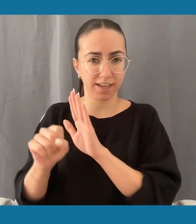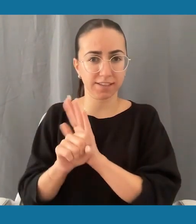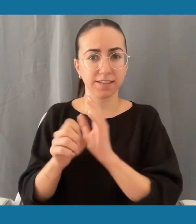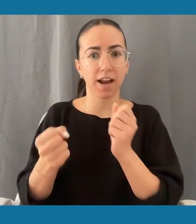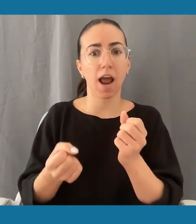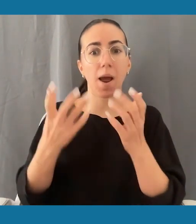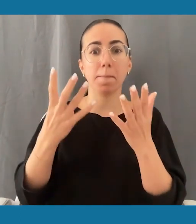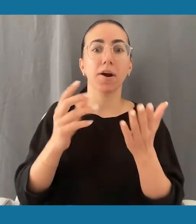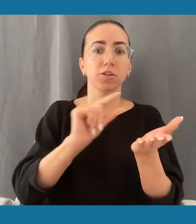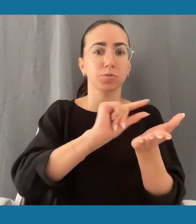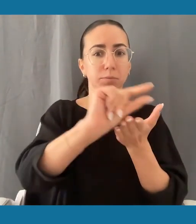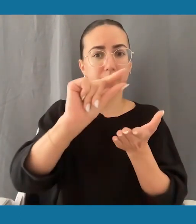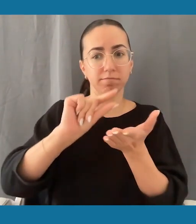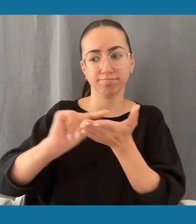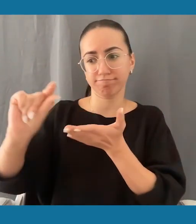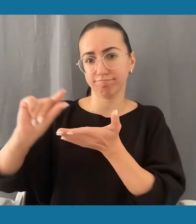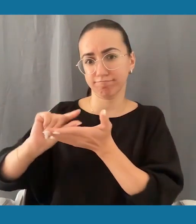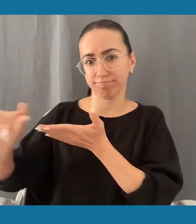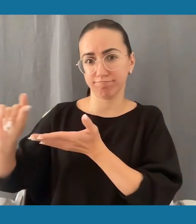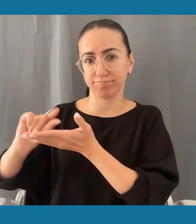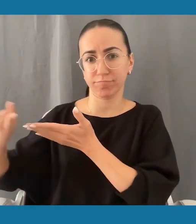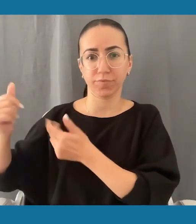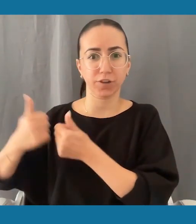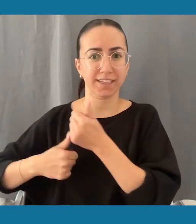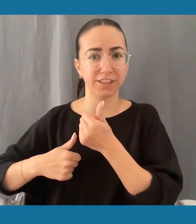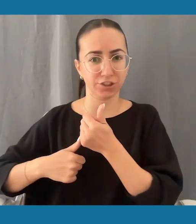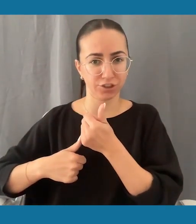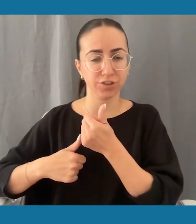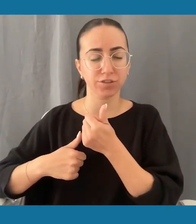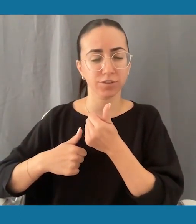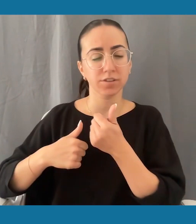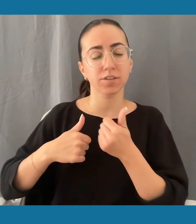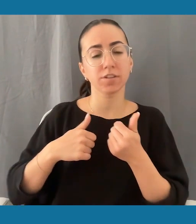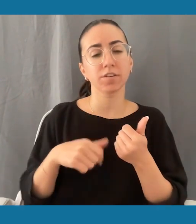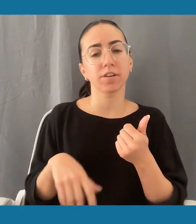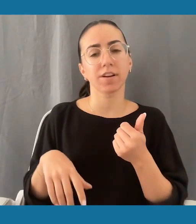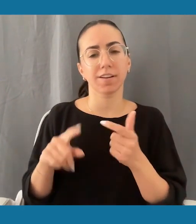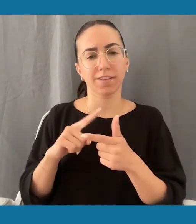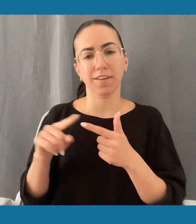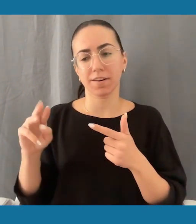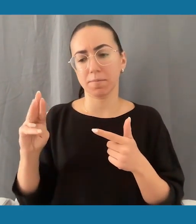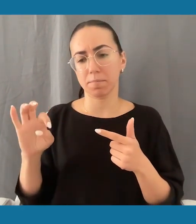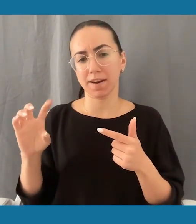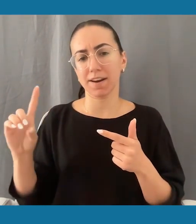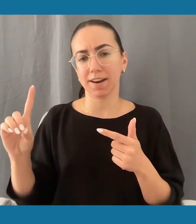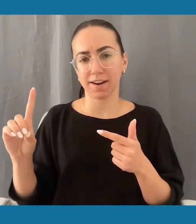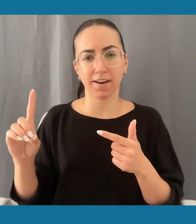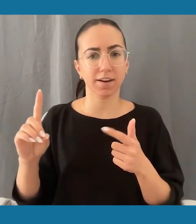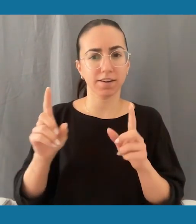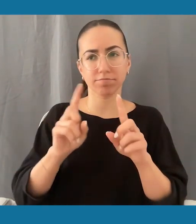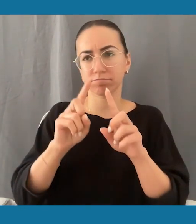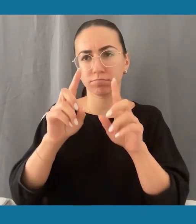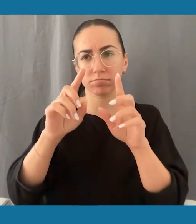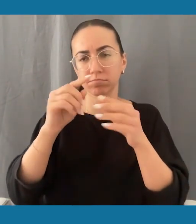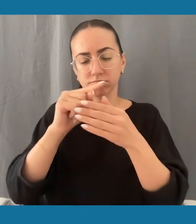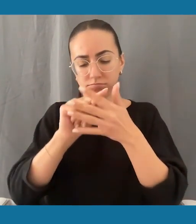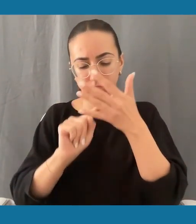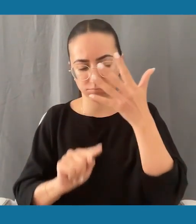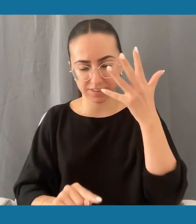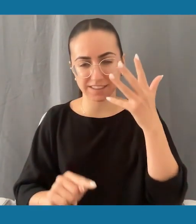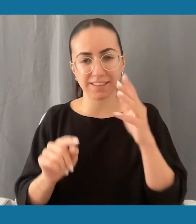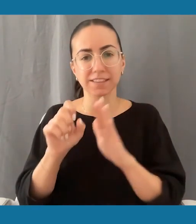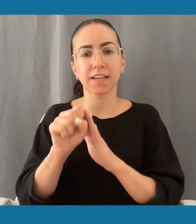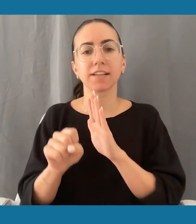Medicaid benefits paid by that state, then the Medicaid agency in state 2, state 3, state 4, they